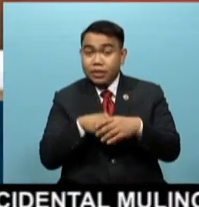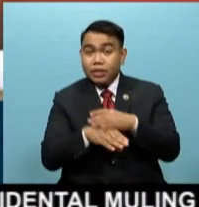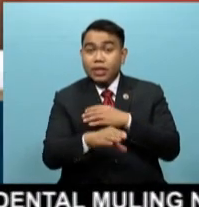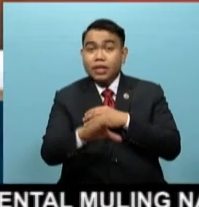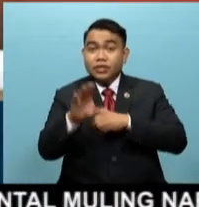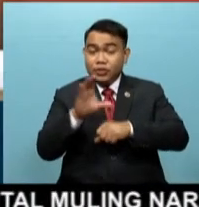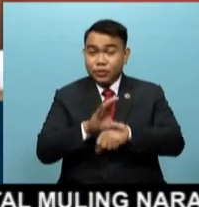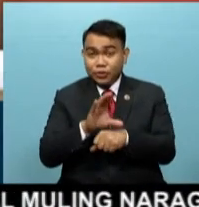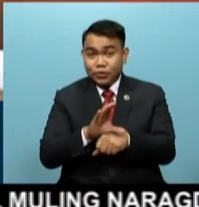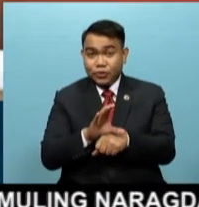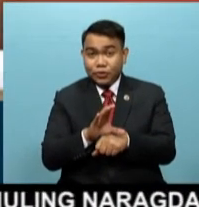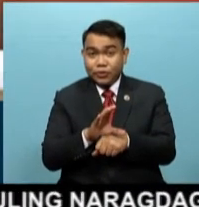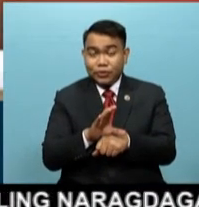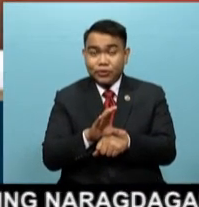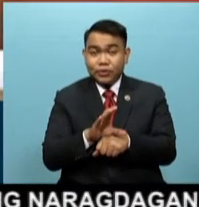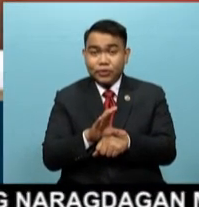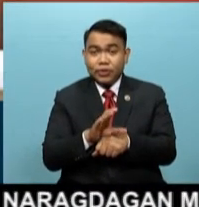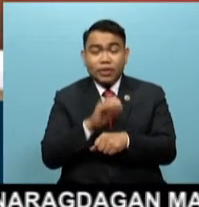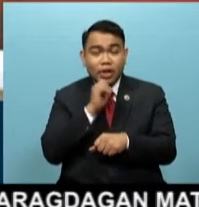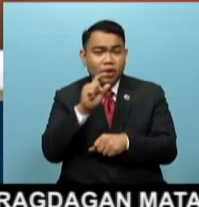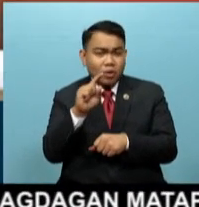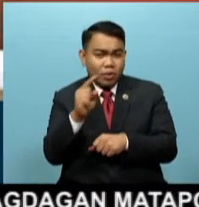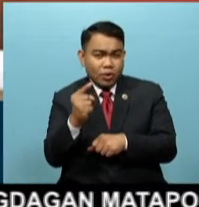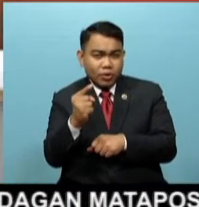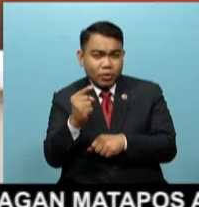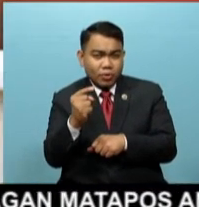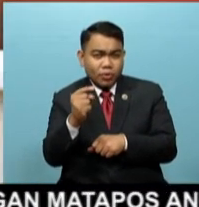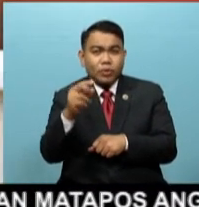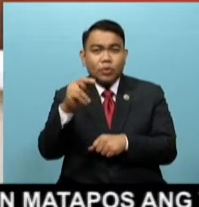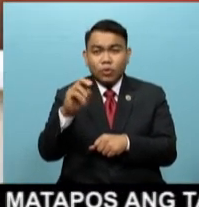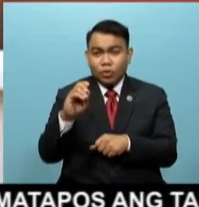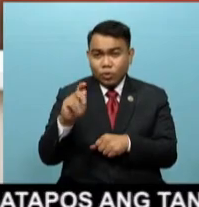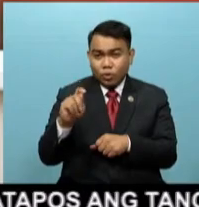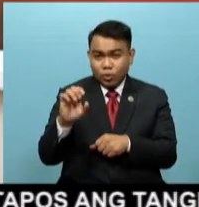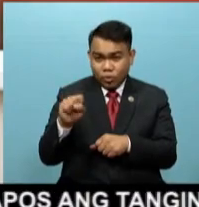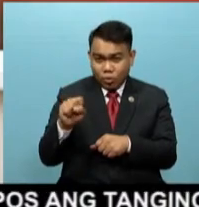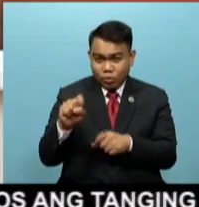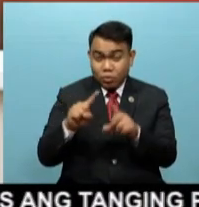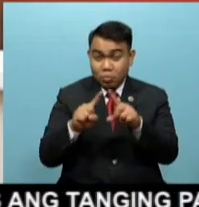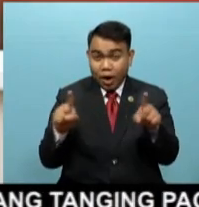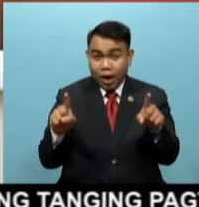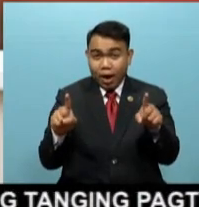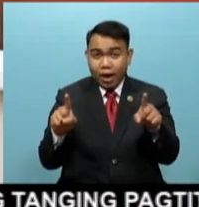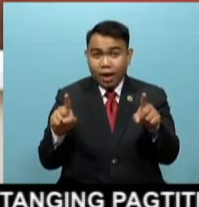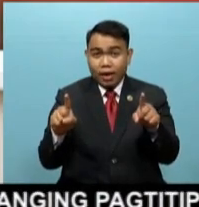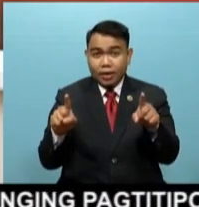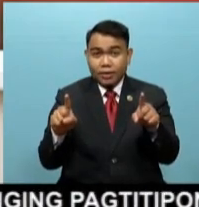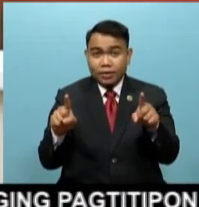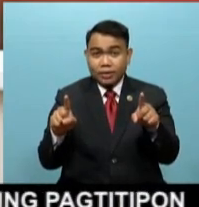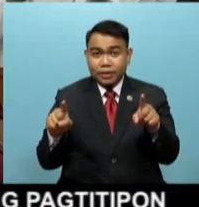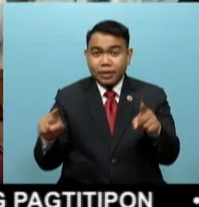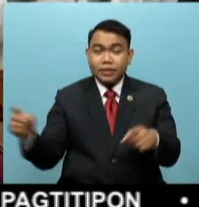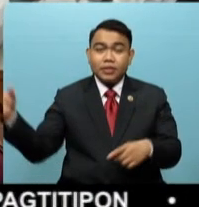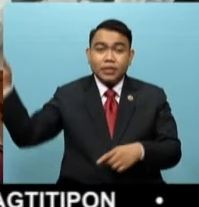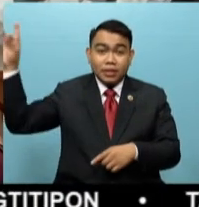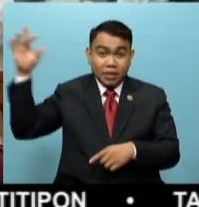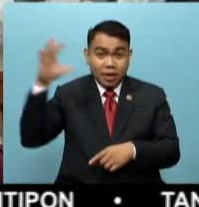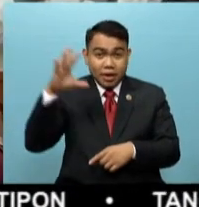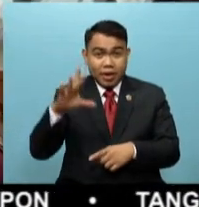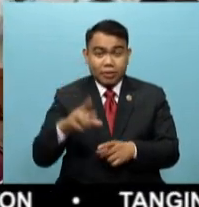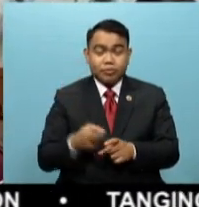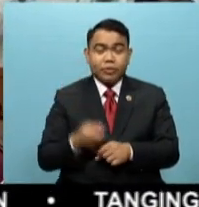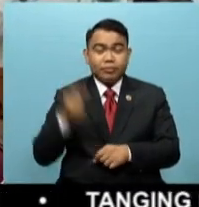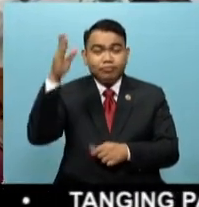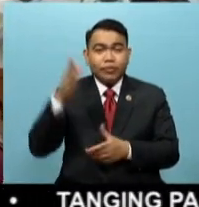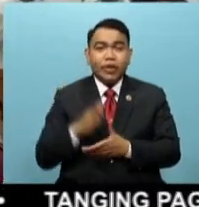they're not just notes or melodies, but they are actually symphonies of graces. As the holy